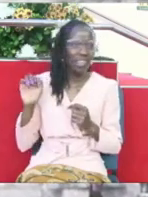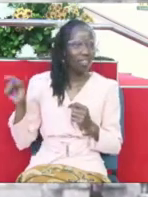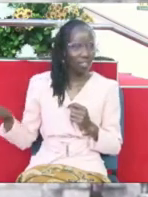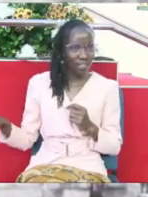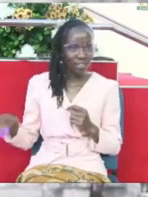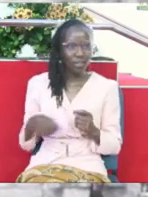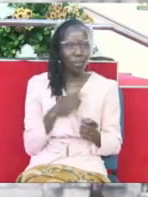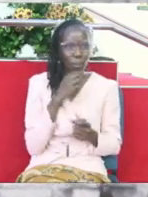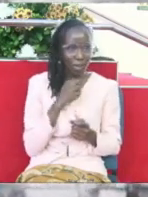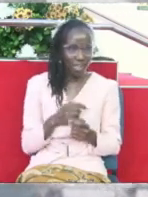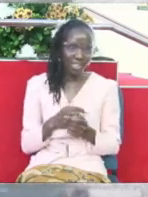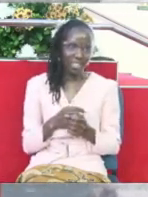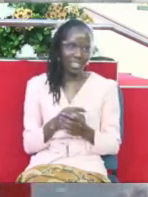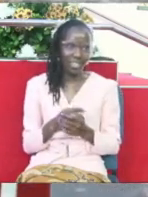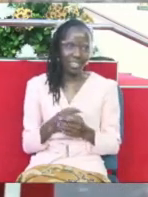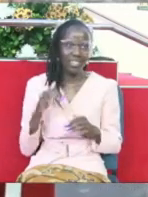this man had scared the men